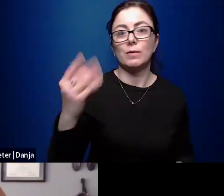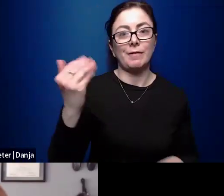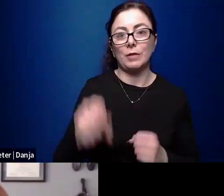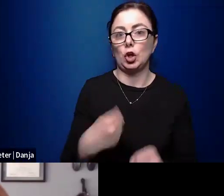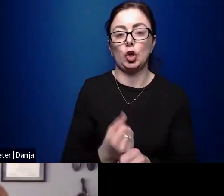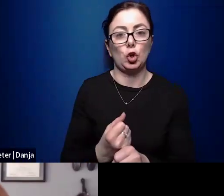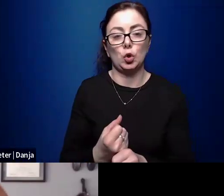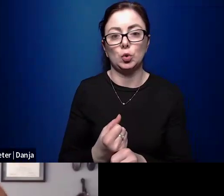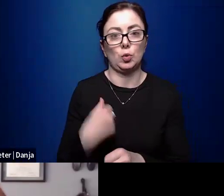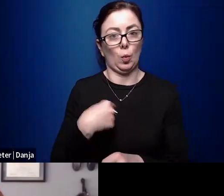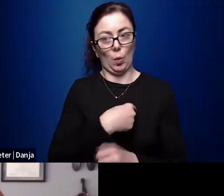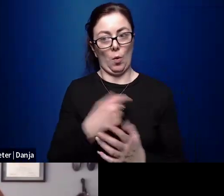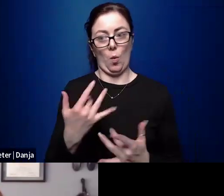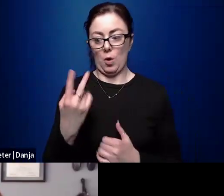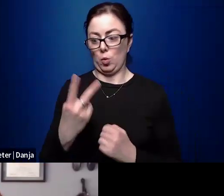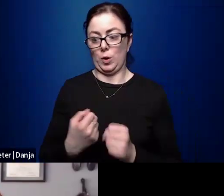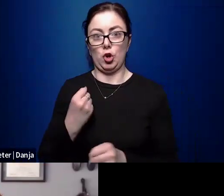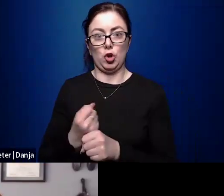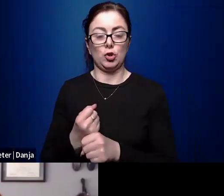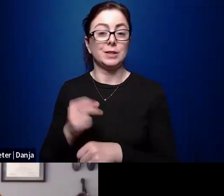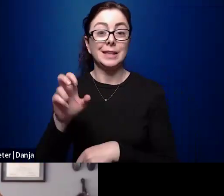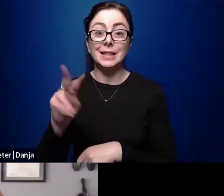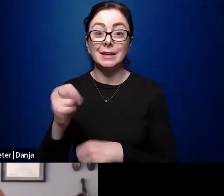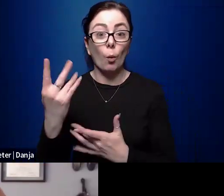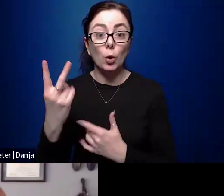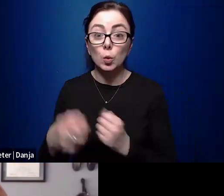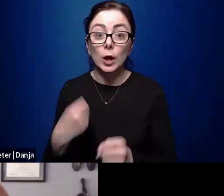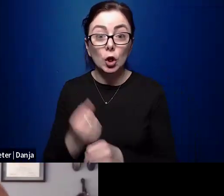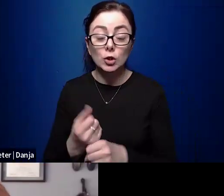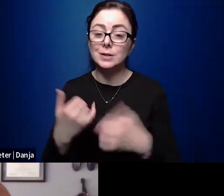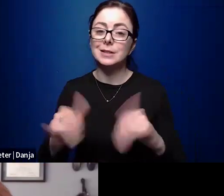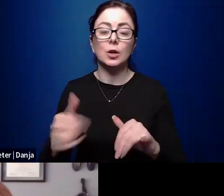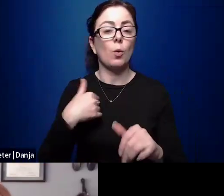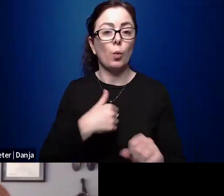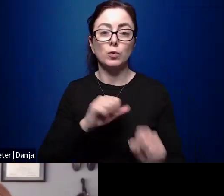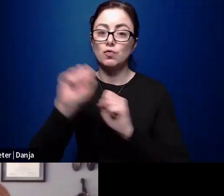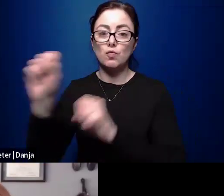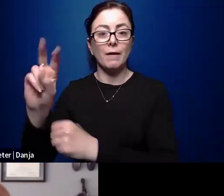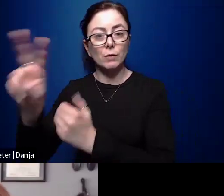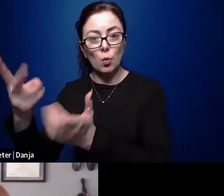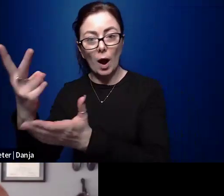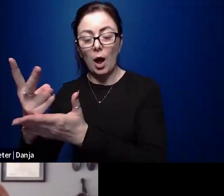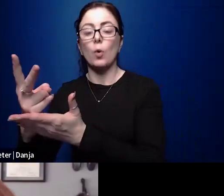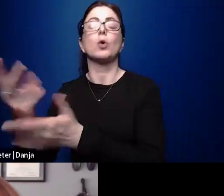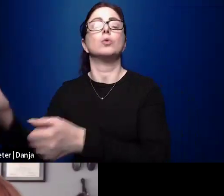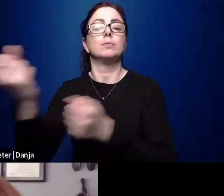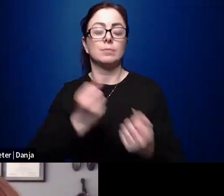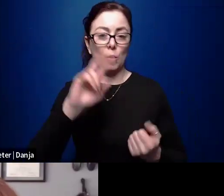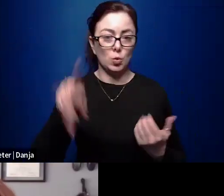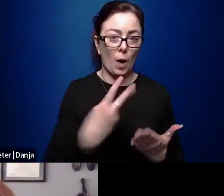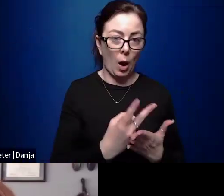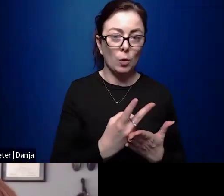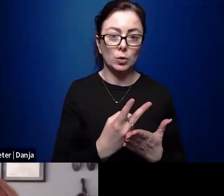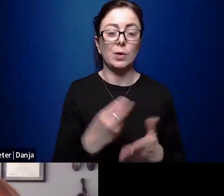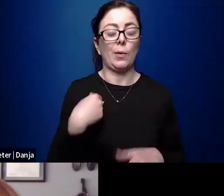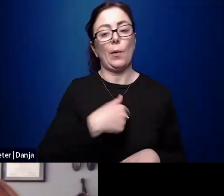we only had to wait 2 years. And even at that, we drive 2 hours there, 2 hours back every time. And we're actually going to move